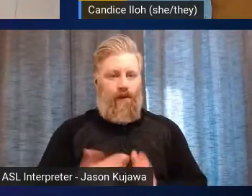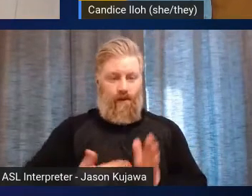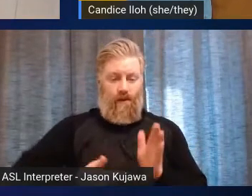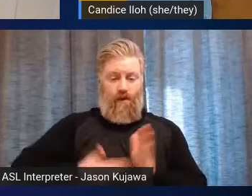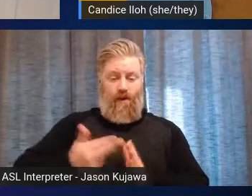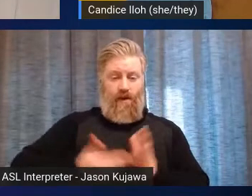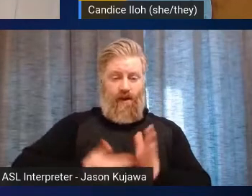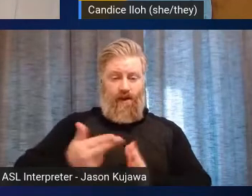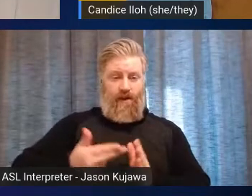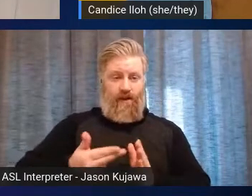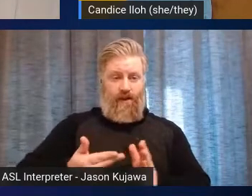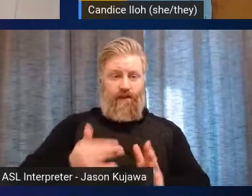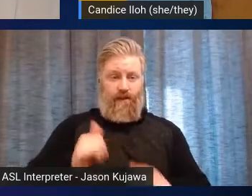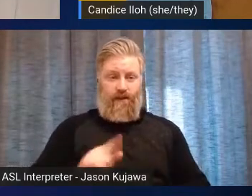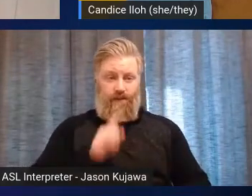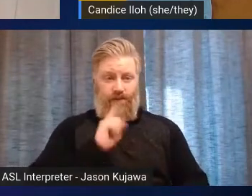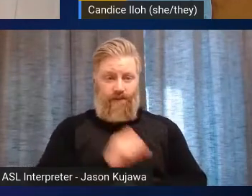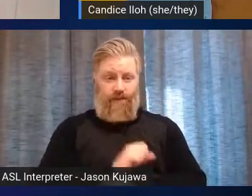thing?